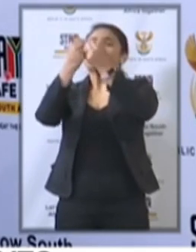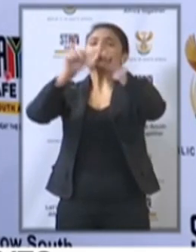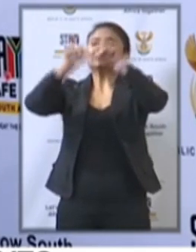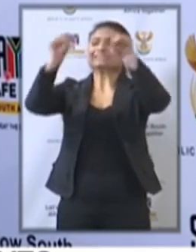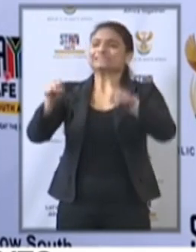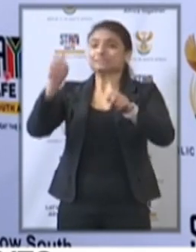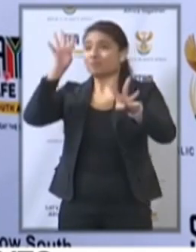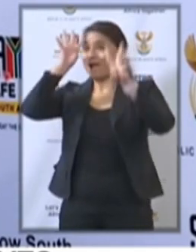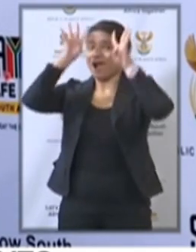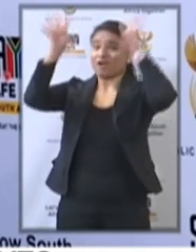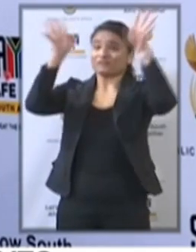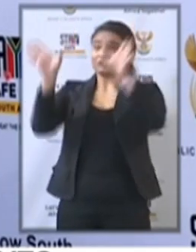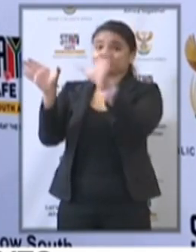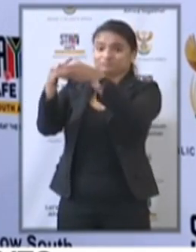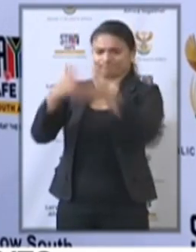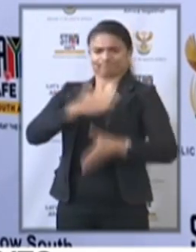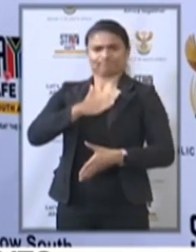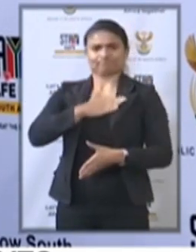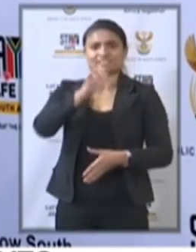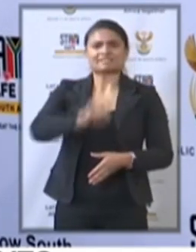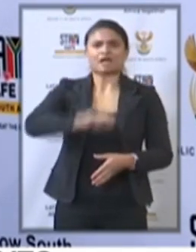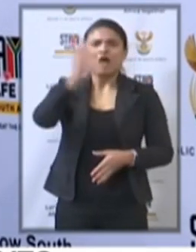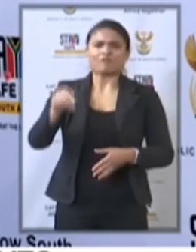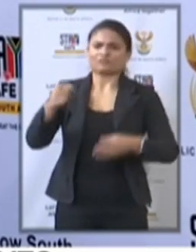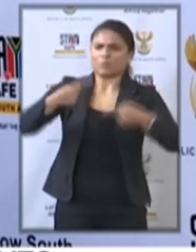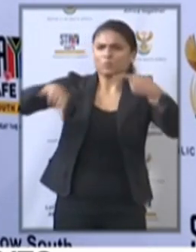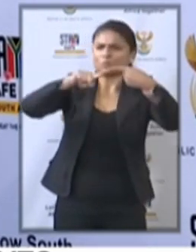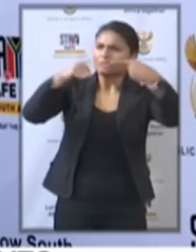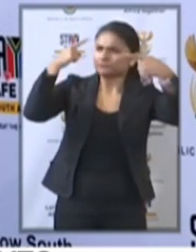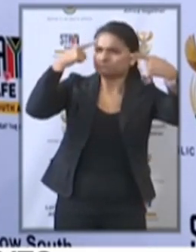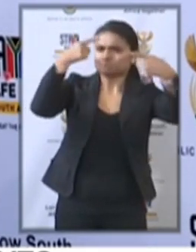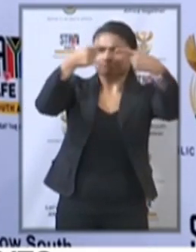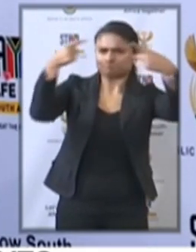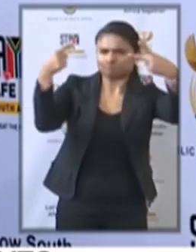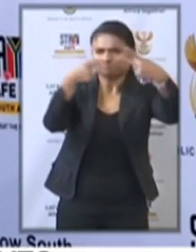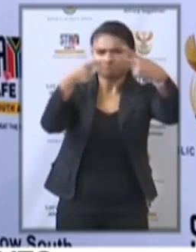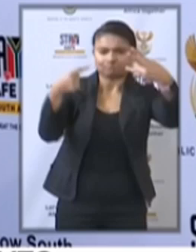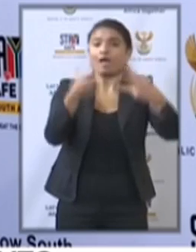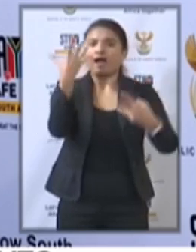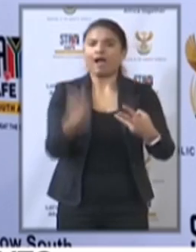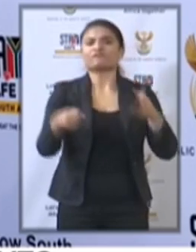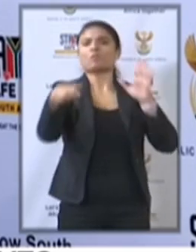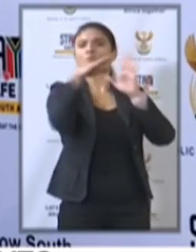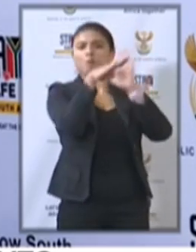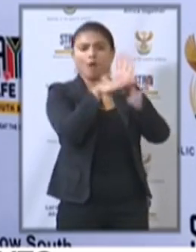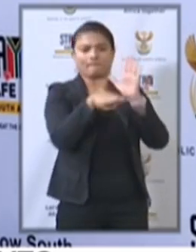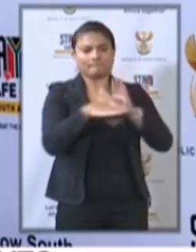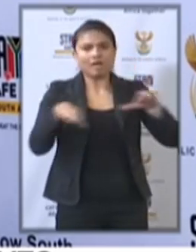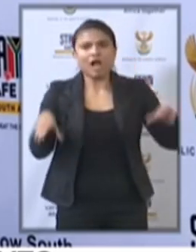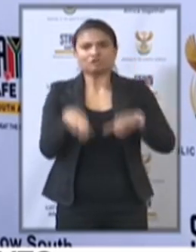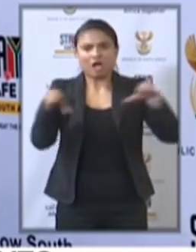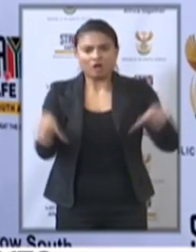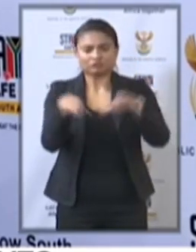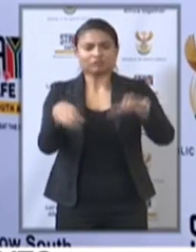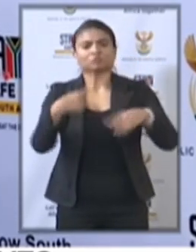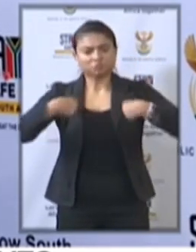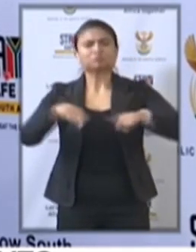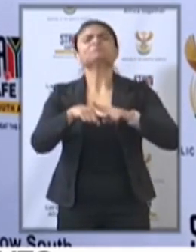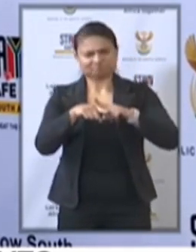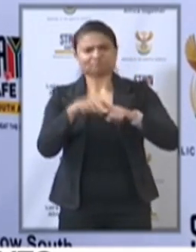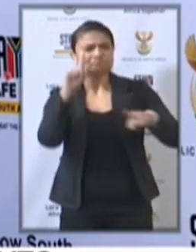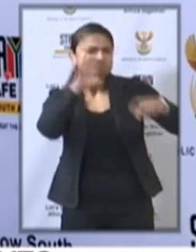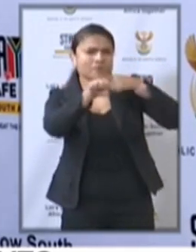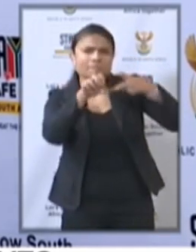has identified potential research and innovation projects and activities, which include therapeutic trials